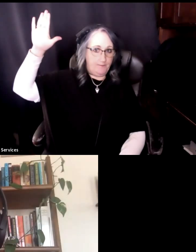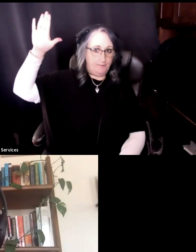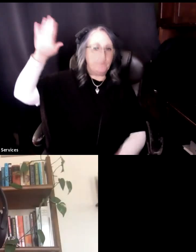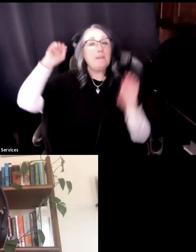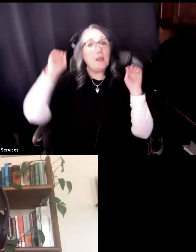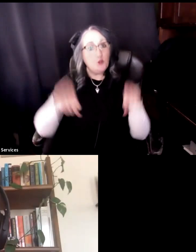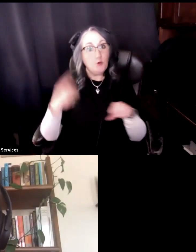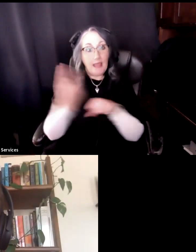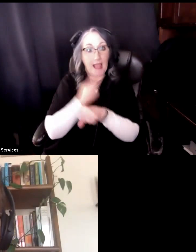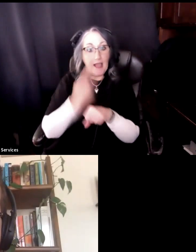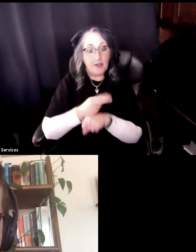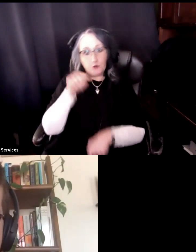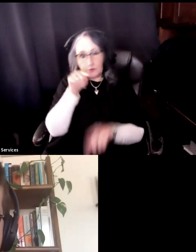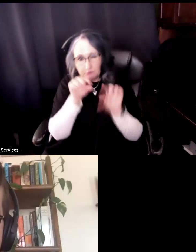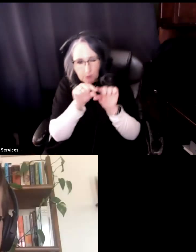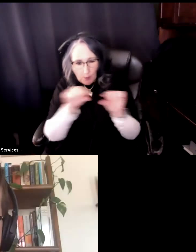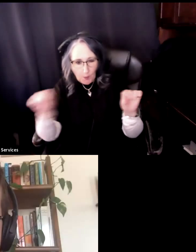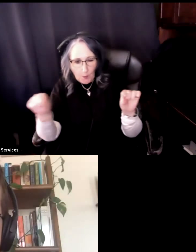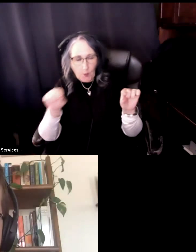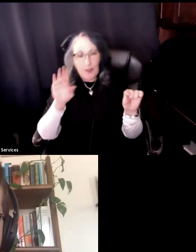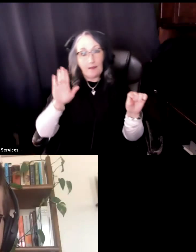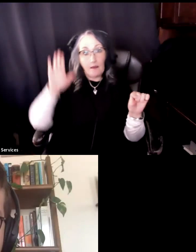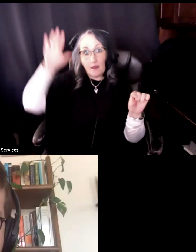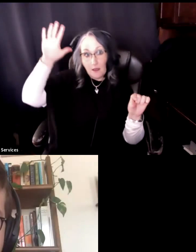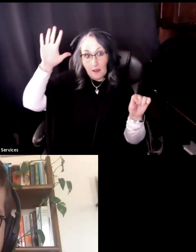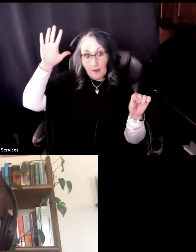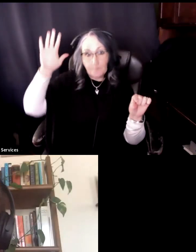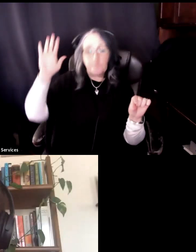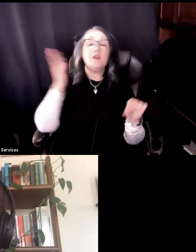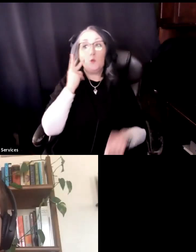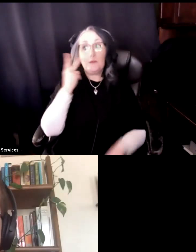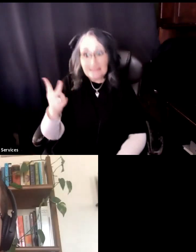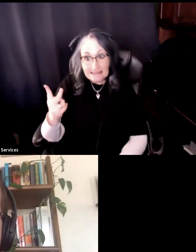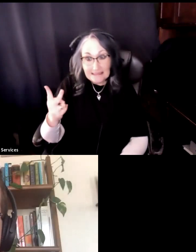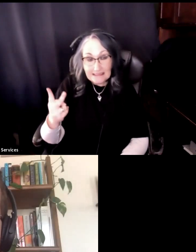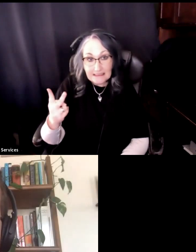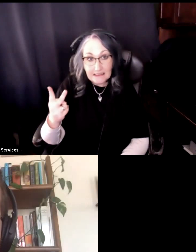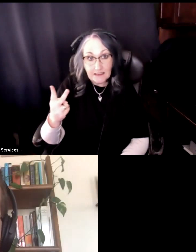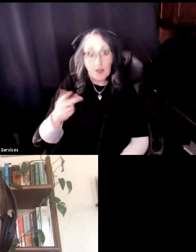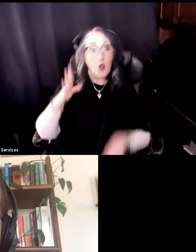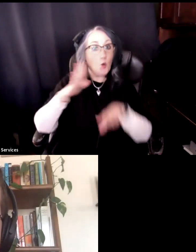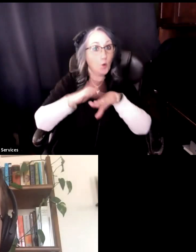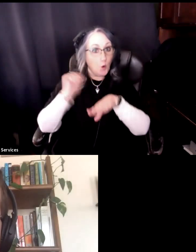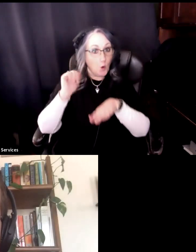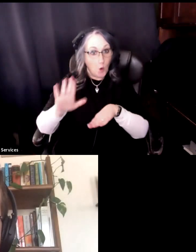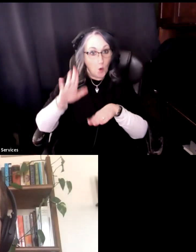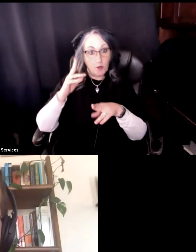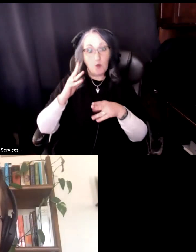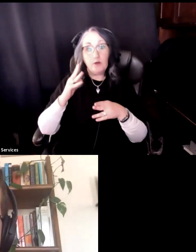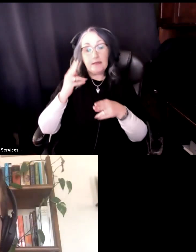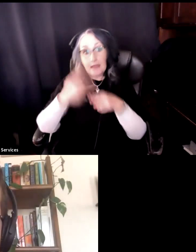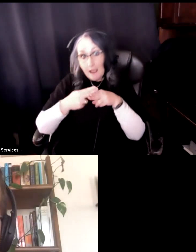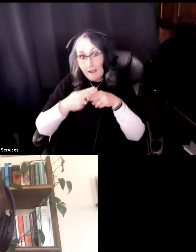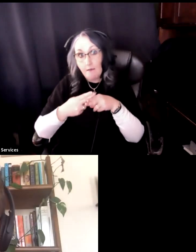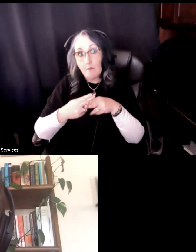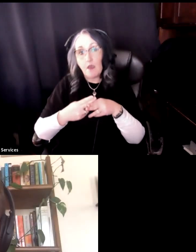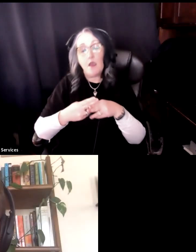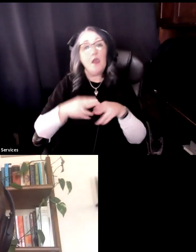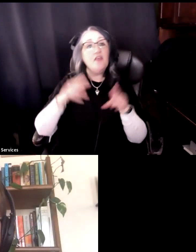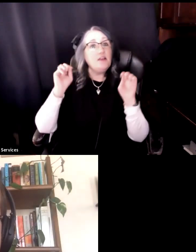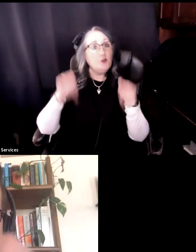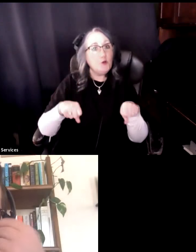the raise hand button as a participant, and we will see you. Once we call on you, we will provide you with the ability to